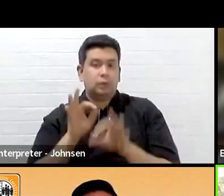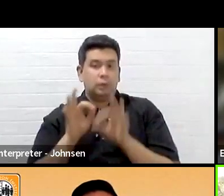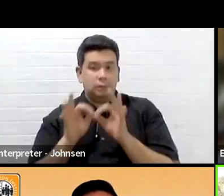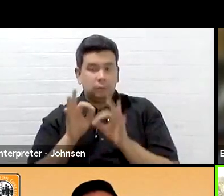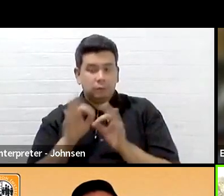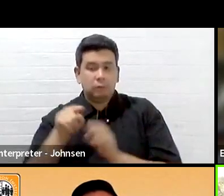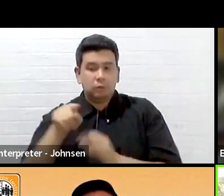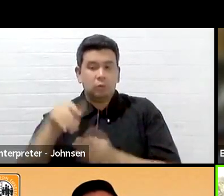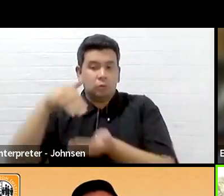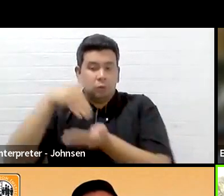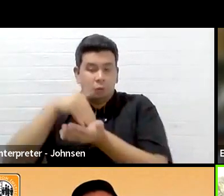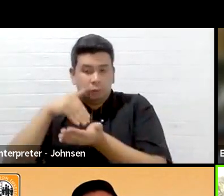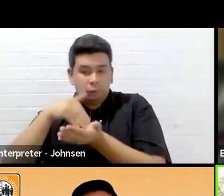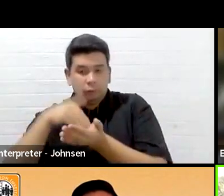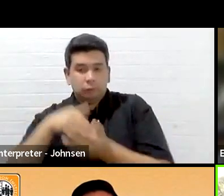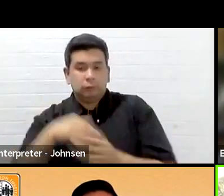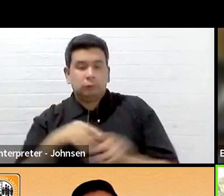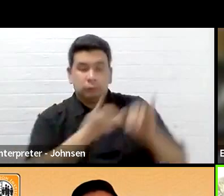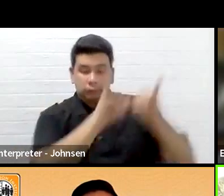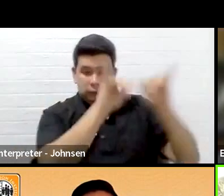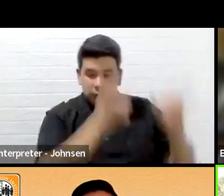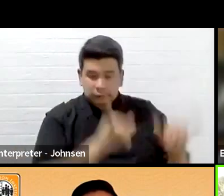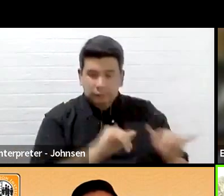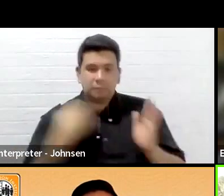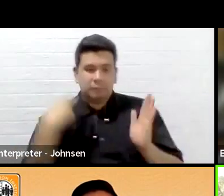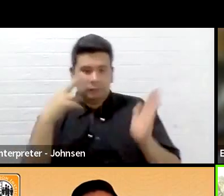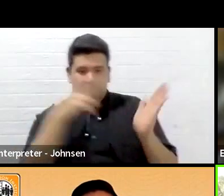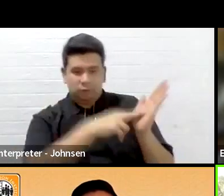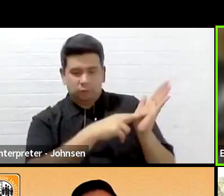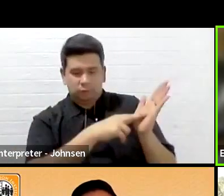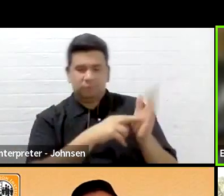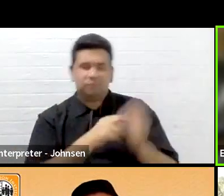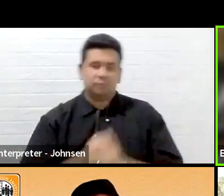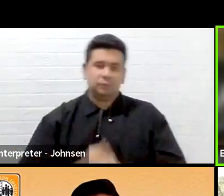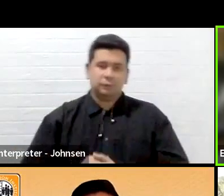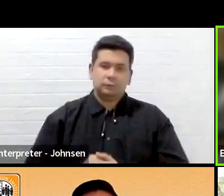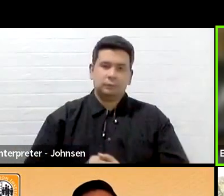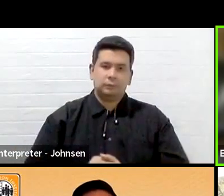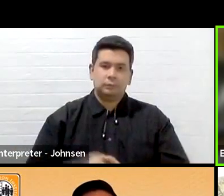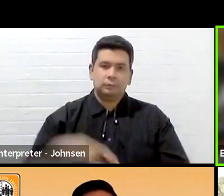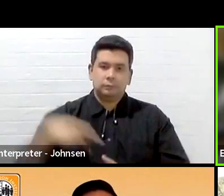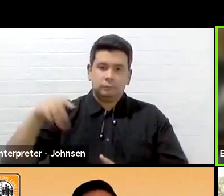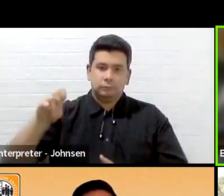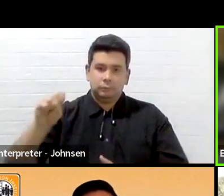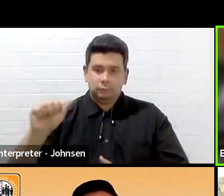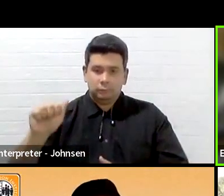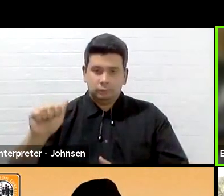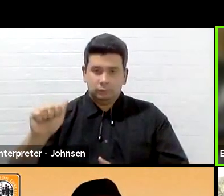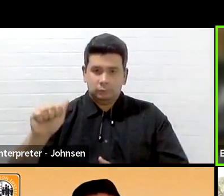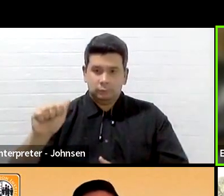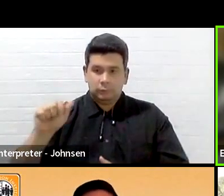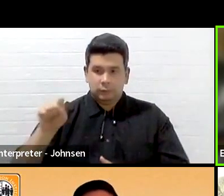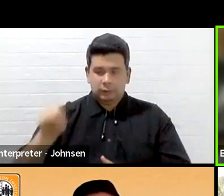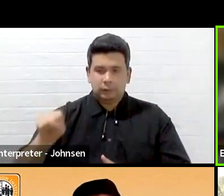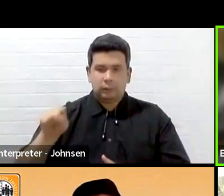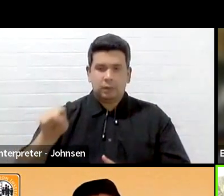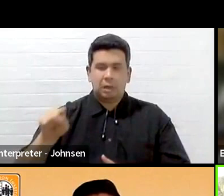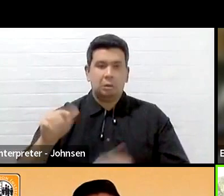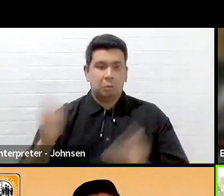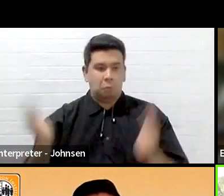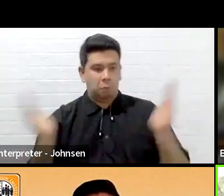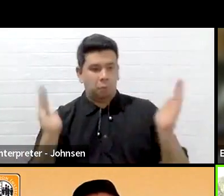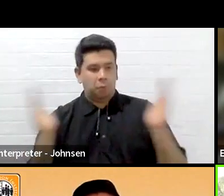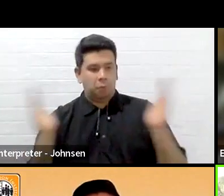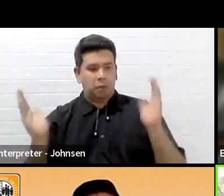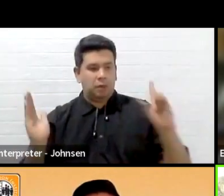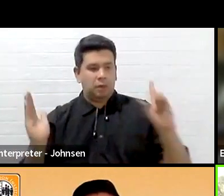system. So DOH is inherently incomplete. PSA is the most complete